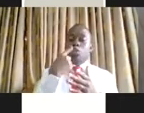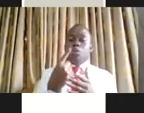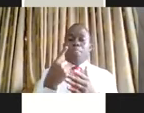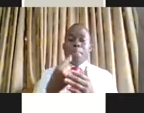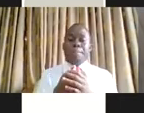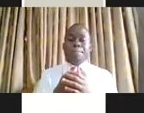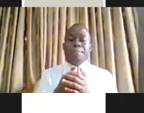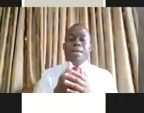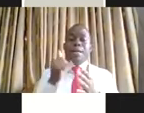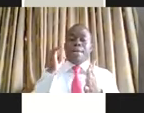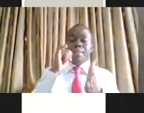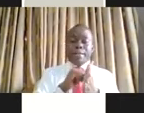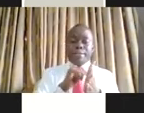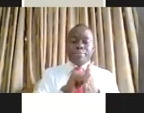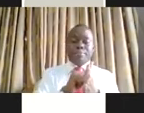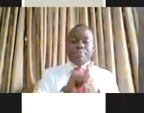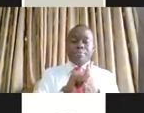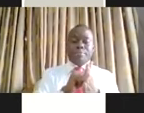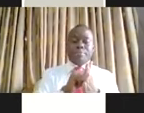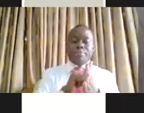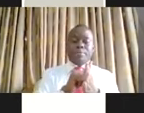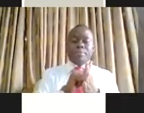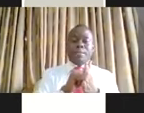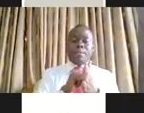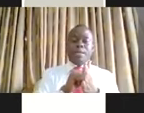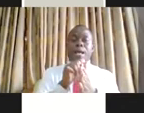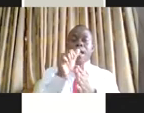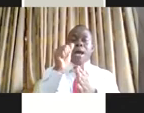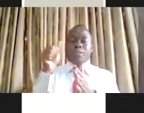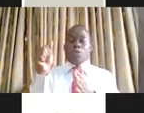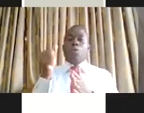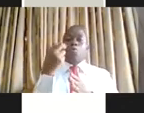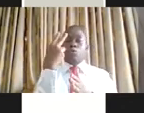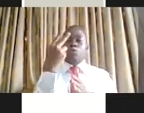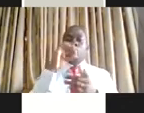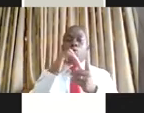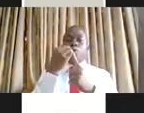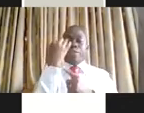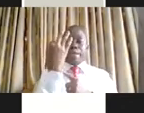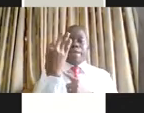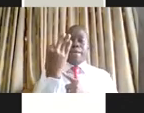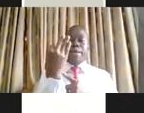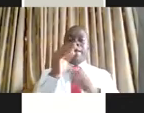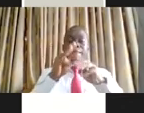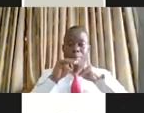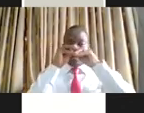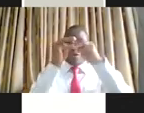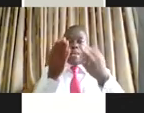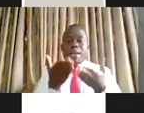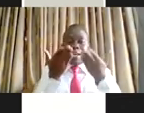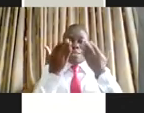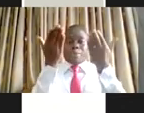that Article 203, the criteria has been expanded in that manner. Then number 3